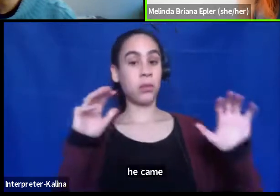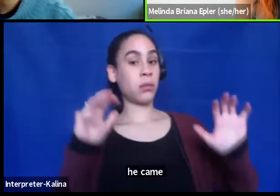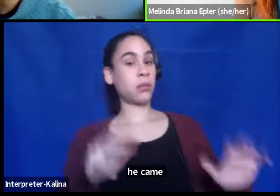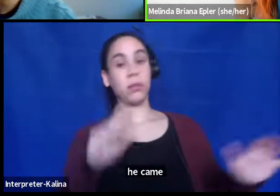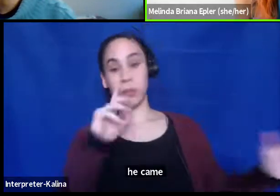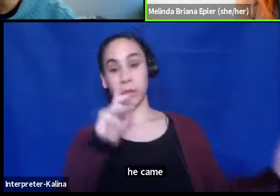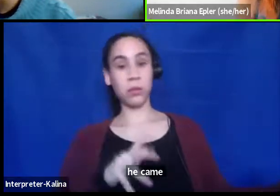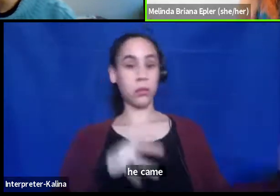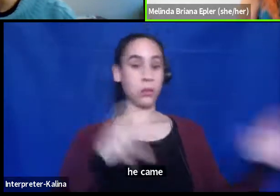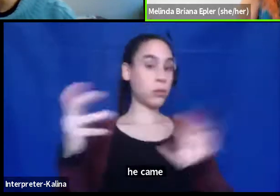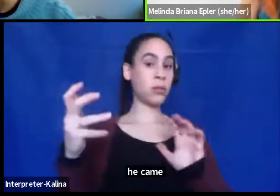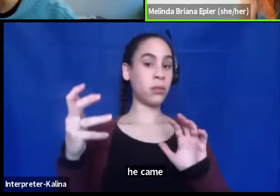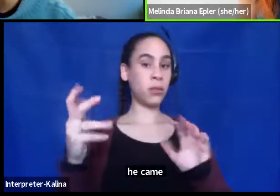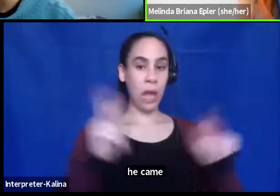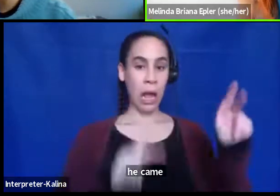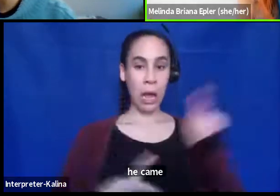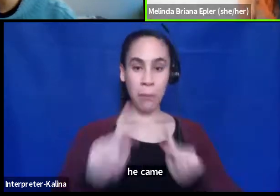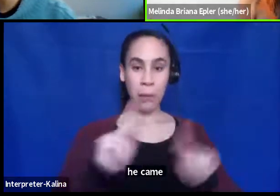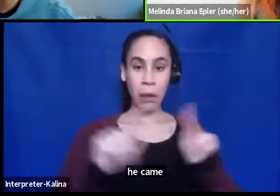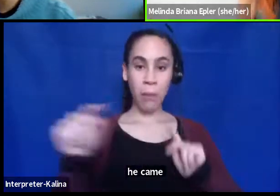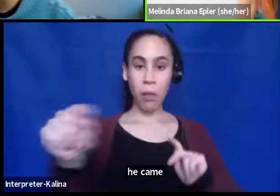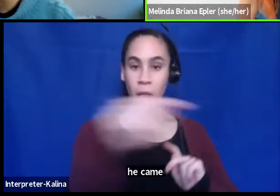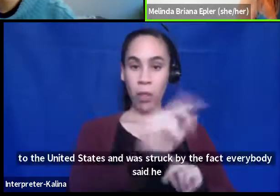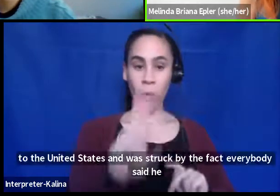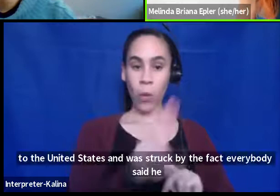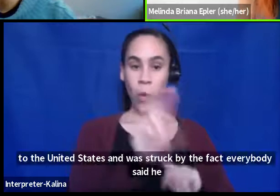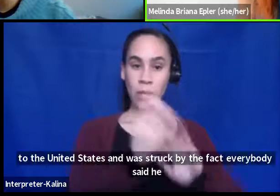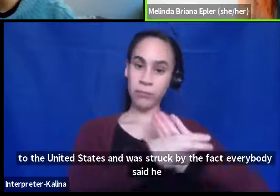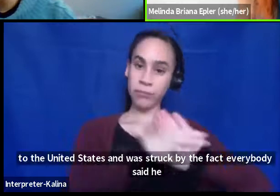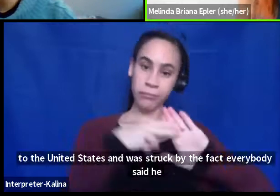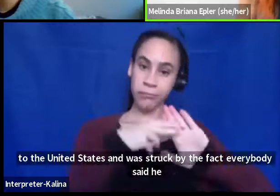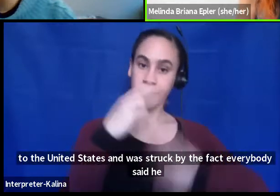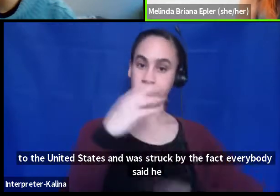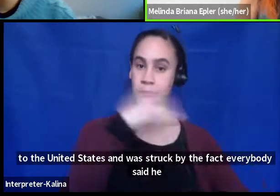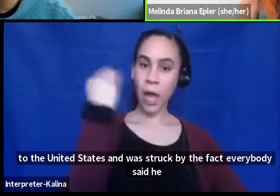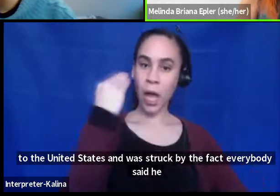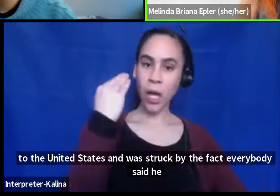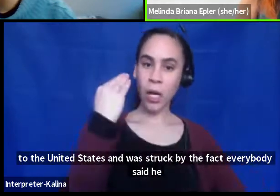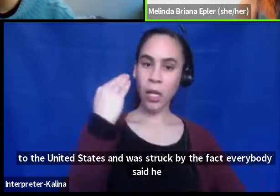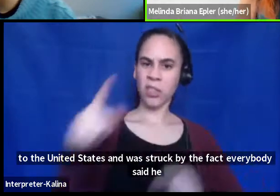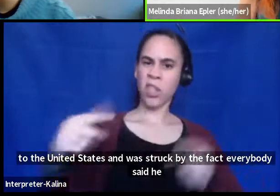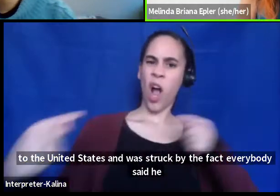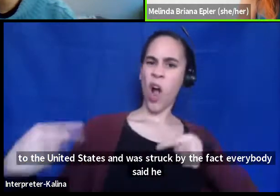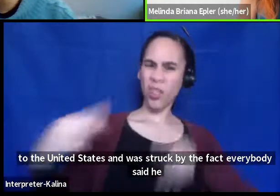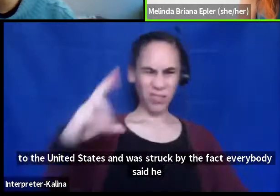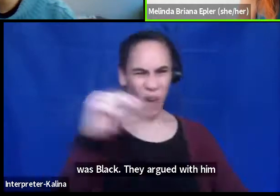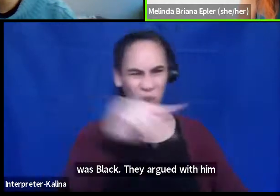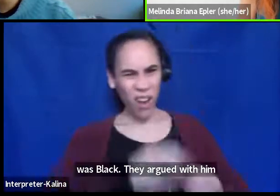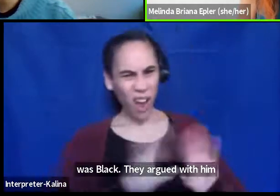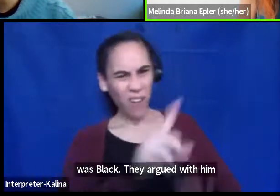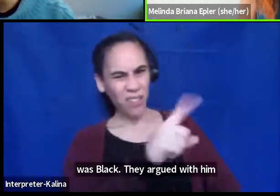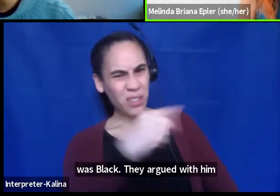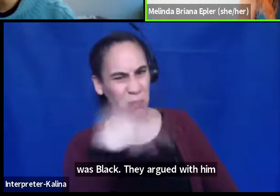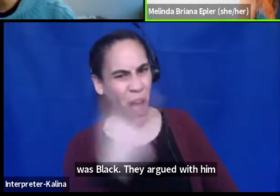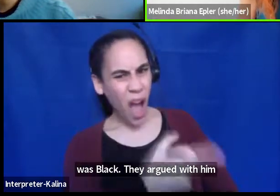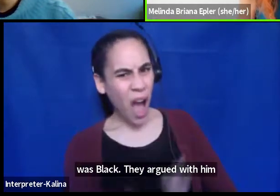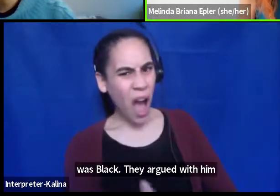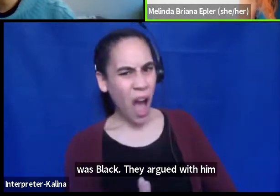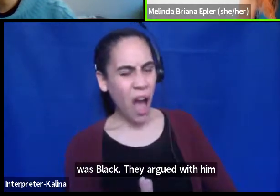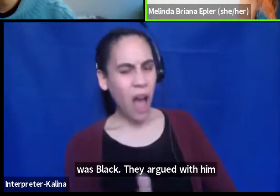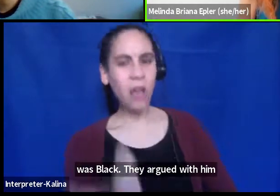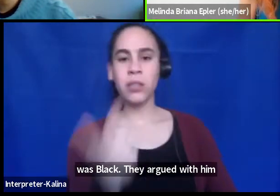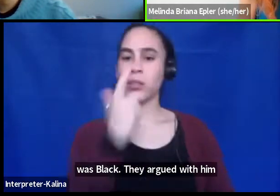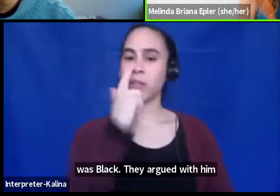said he was Black. Like they argued with him. No, you're obviously Black. There's this interesting thing that I think